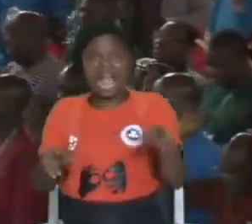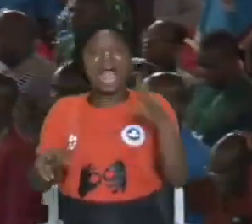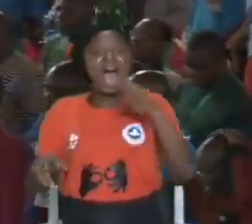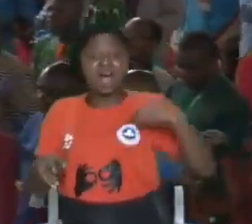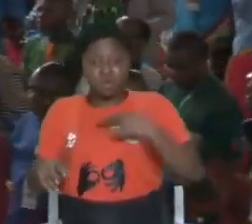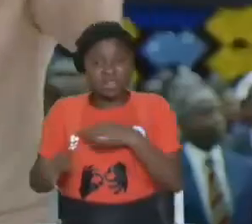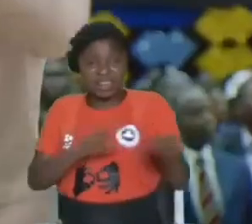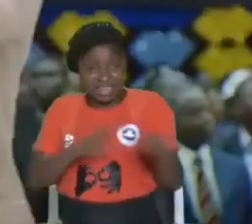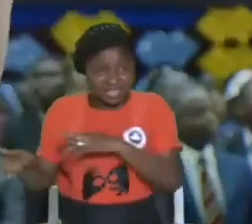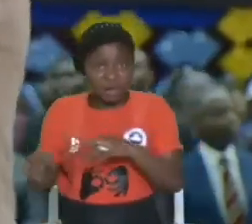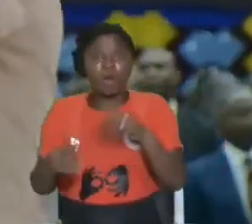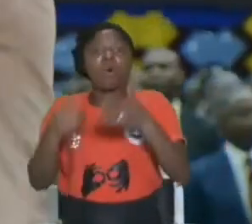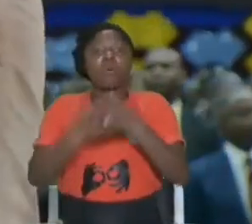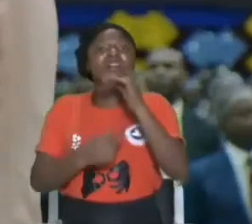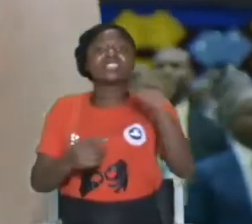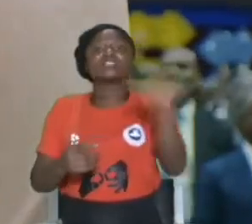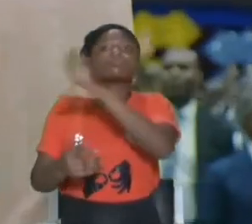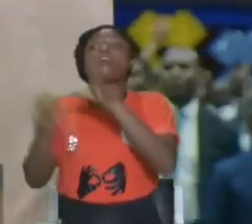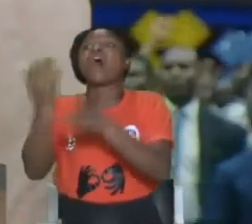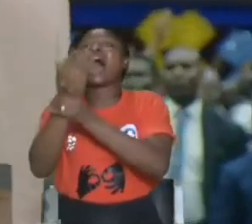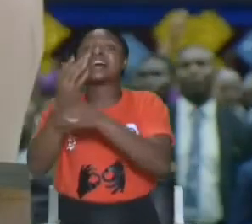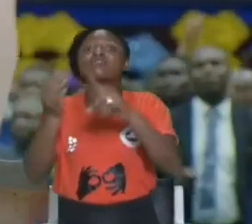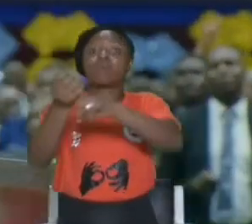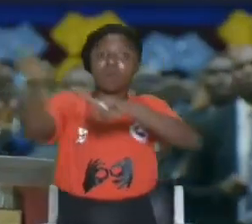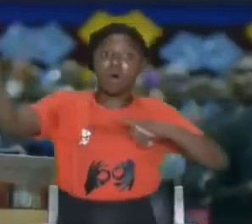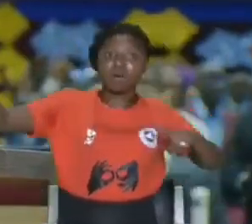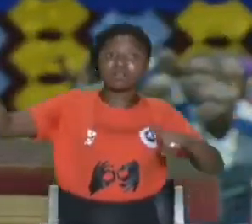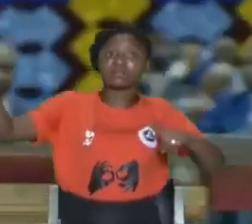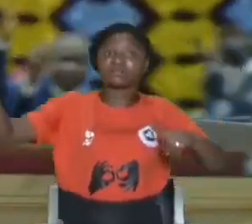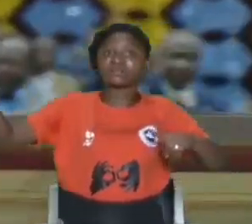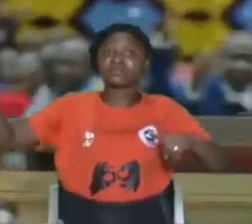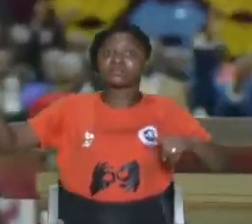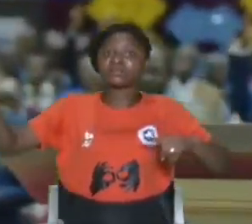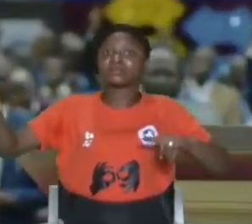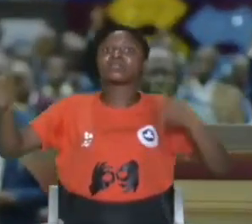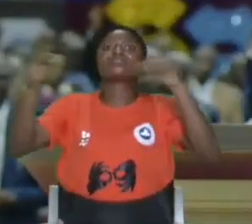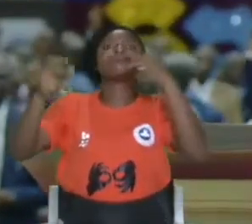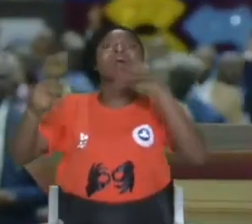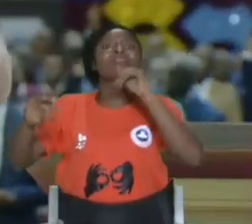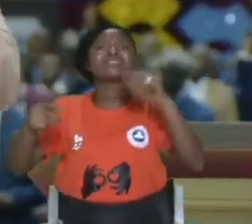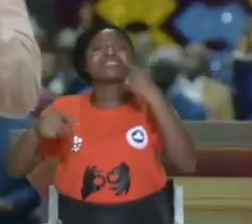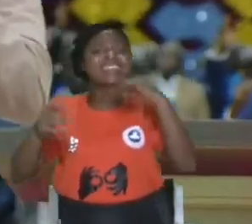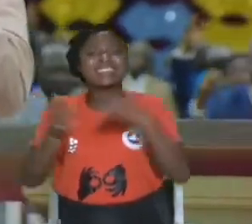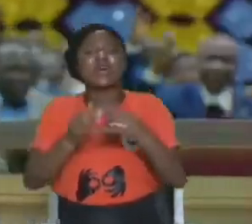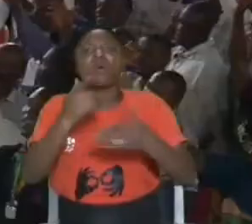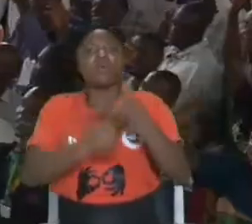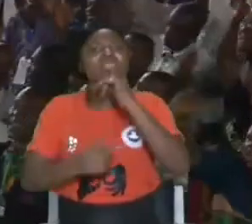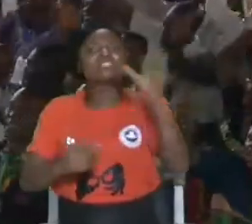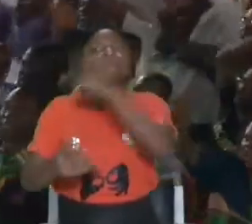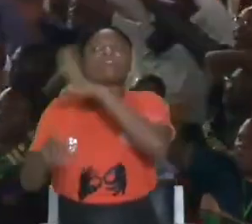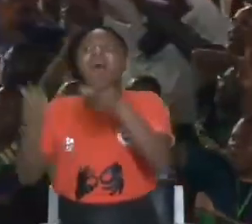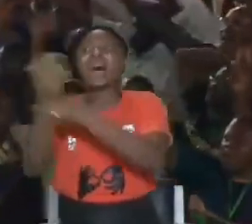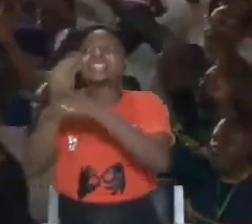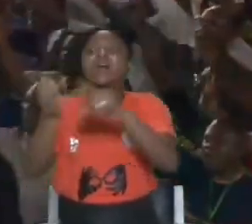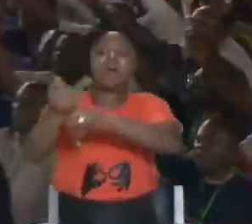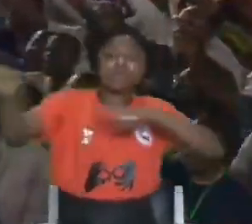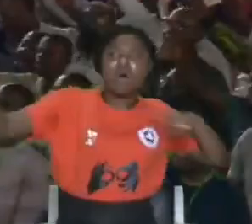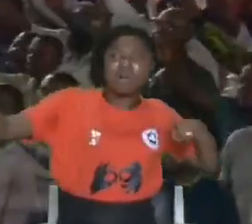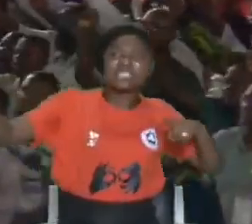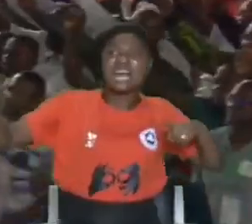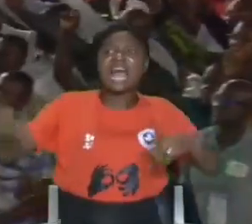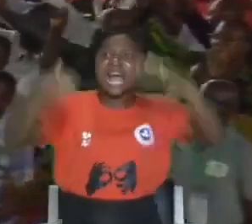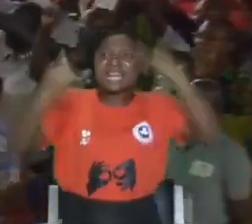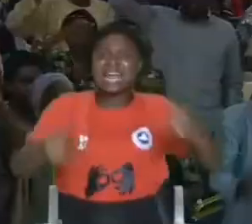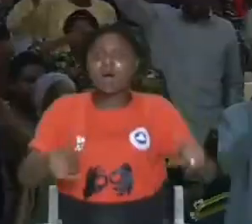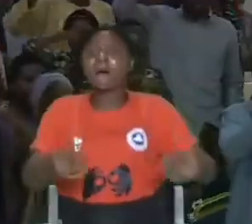Are we ready? What is in your hands? No, you are not saying it. What is in your hands? Now